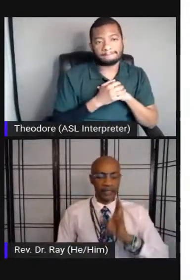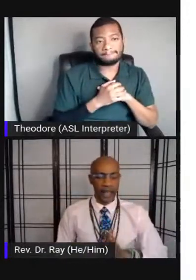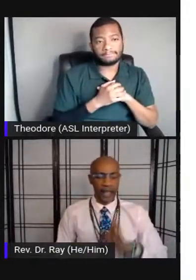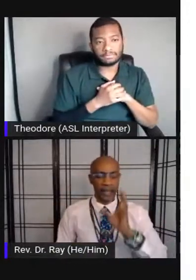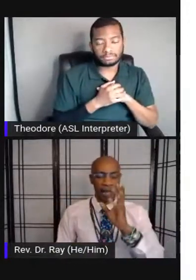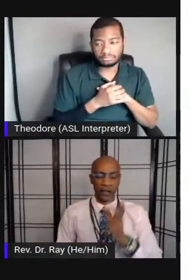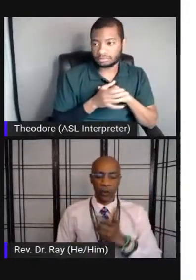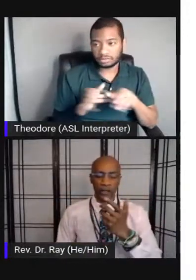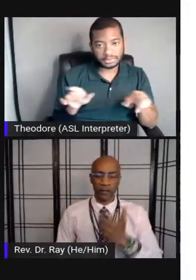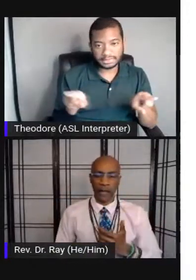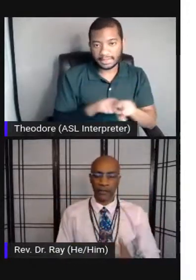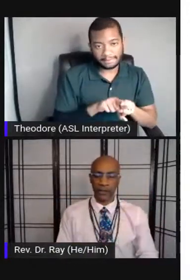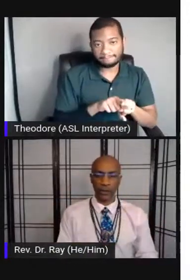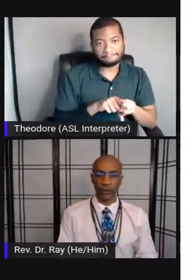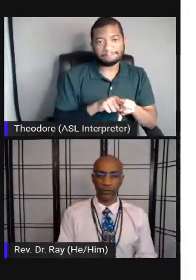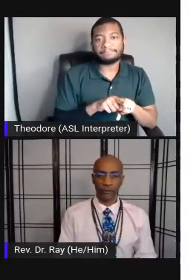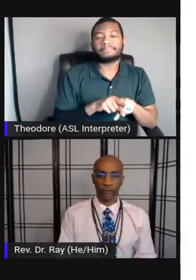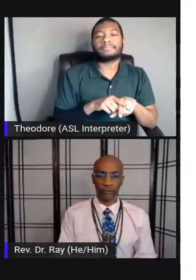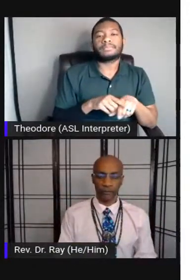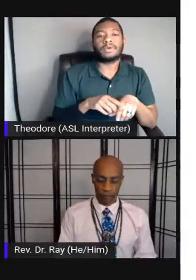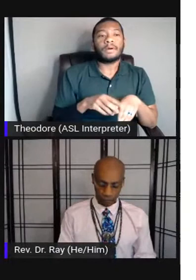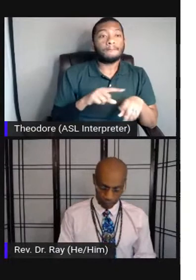see the sign and I know what is mine to do.